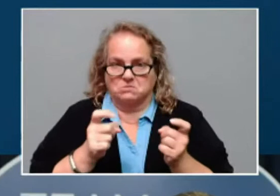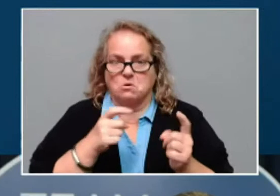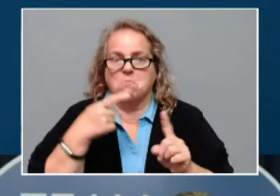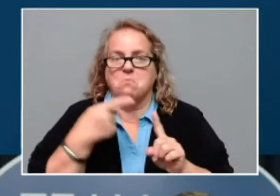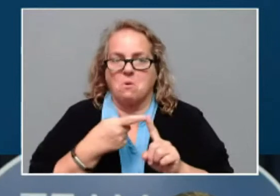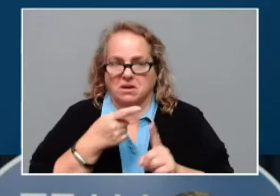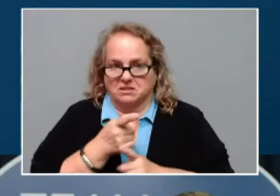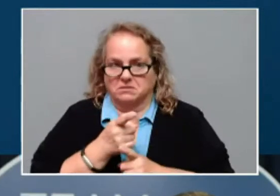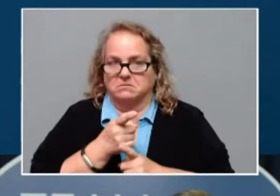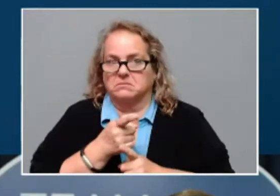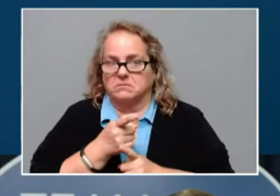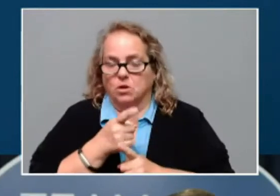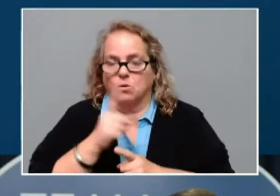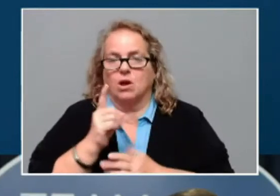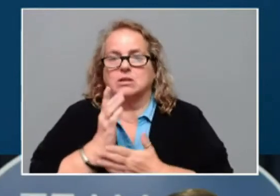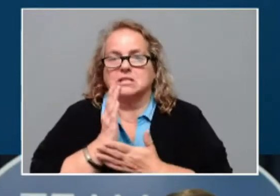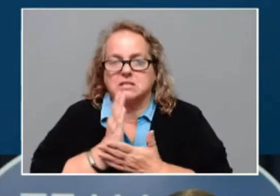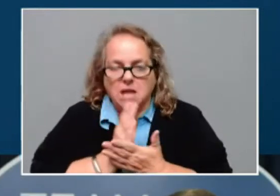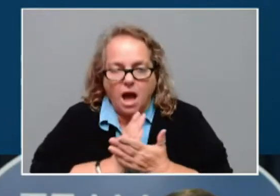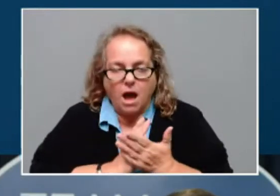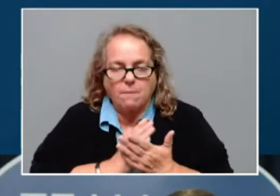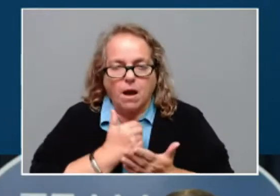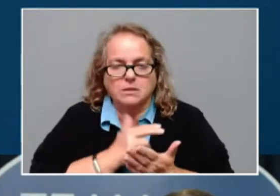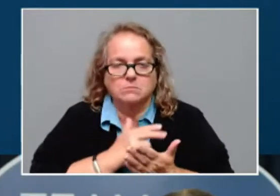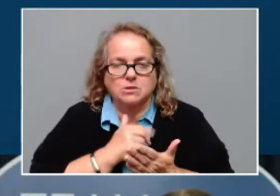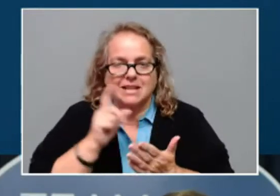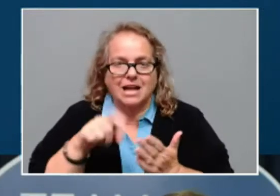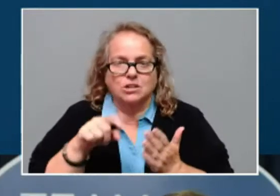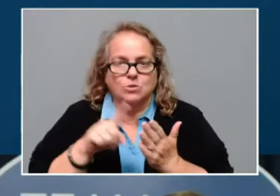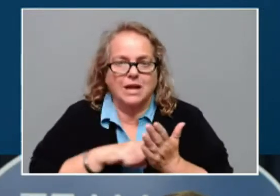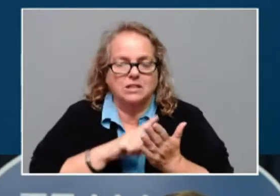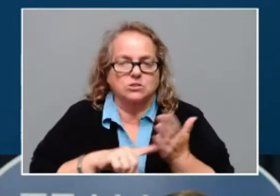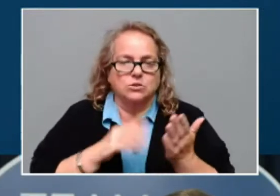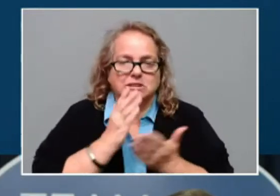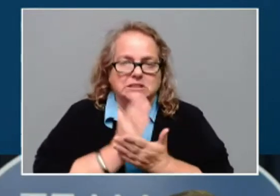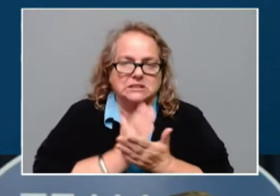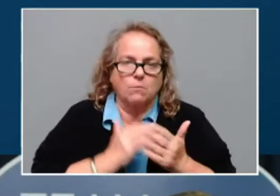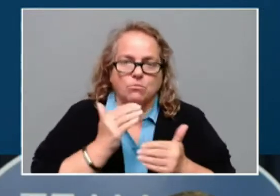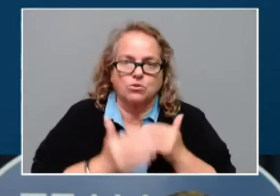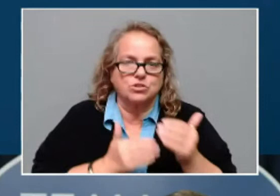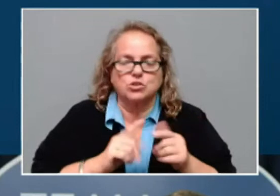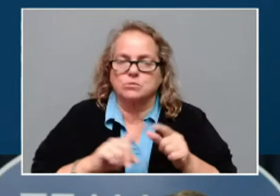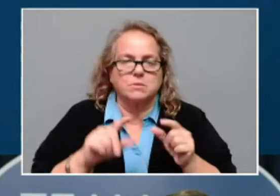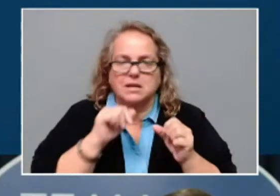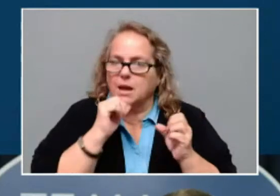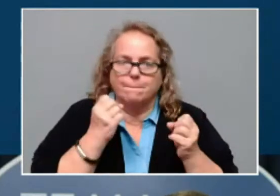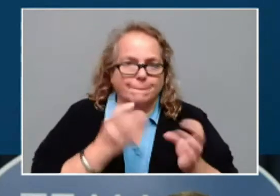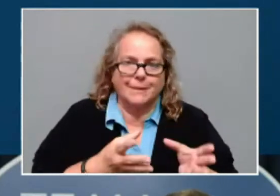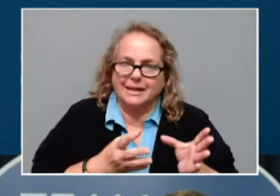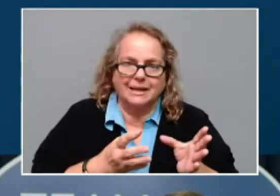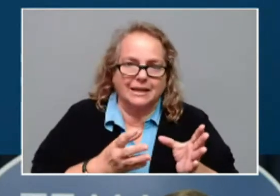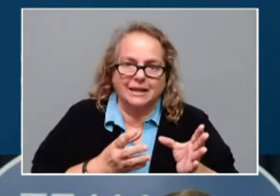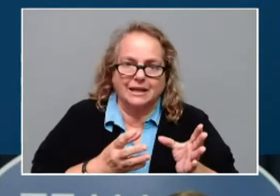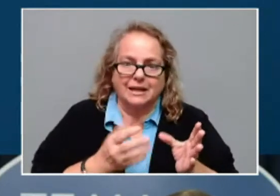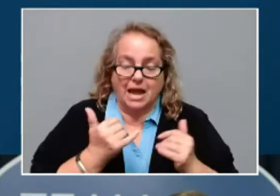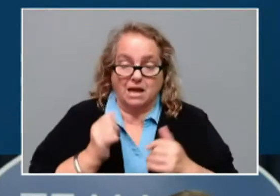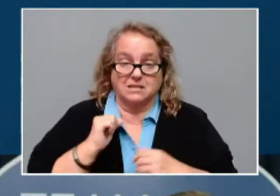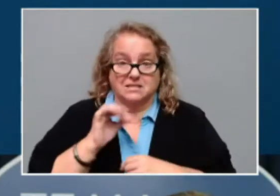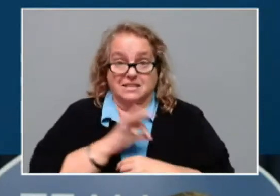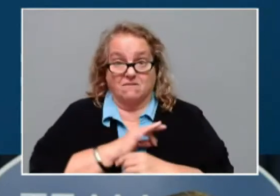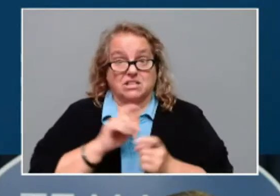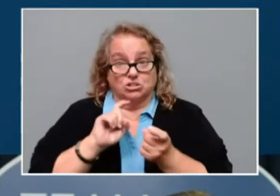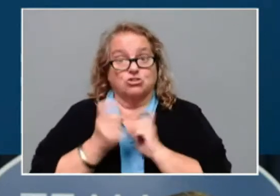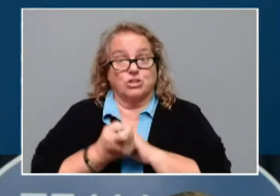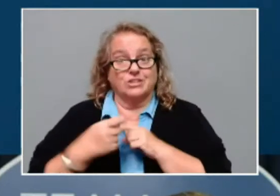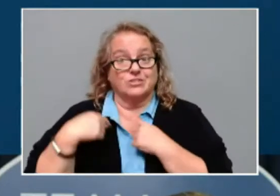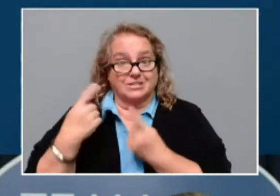some hospitals had to cancel some procedures, but not many. Now, staffing has changed since then, so it may be